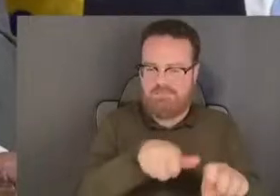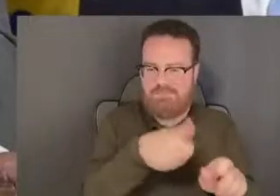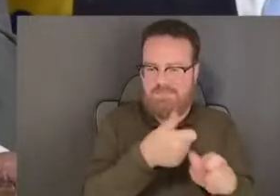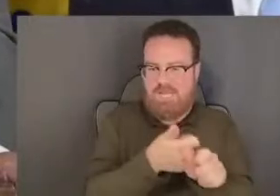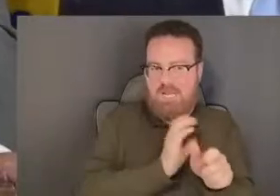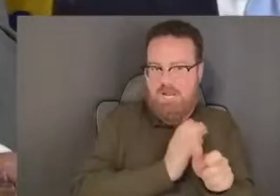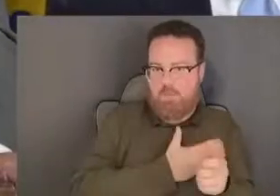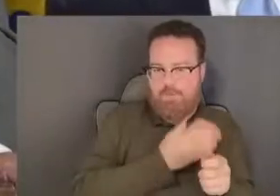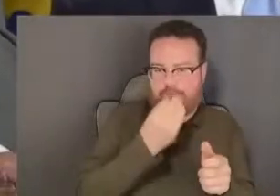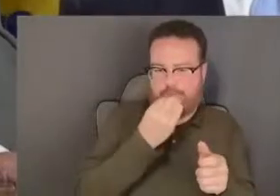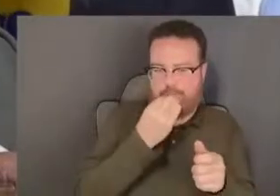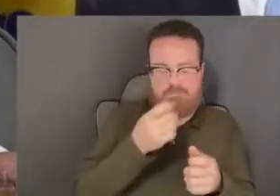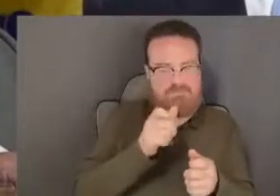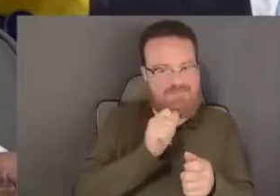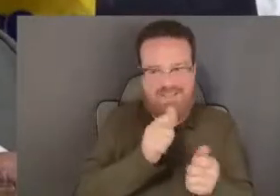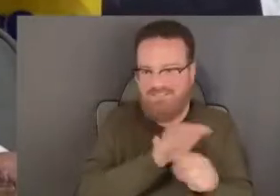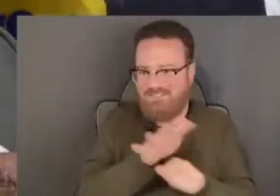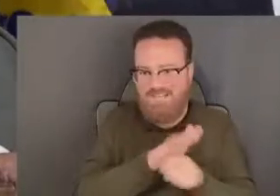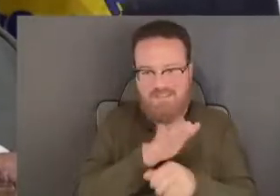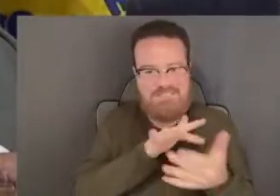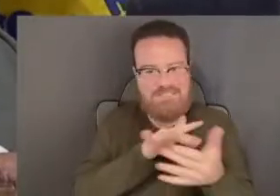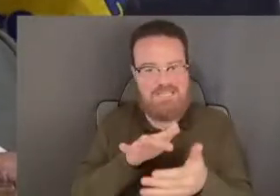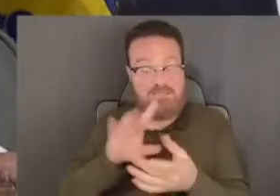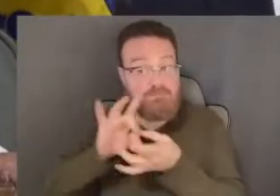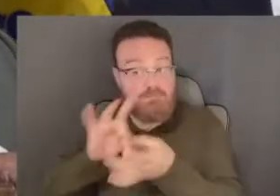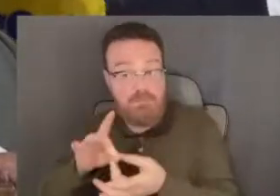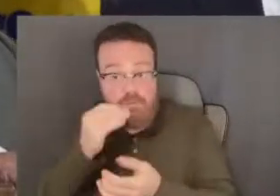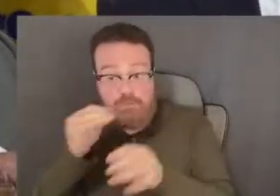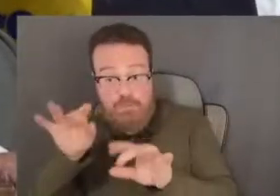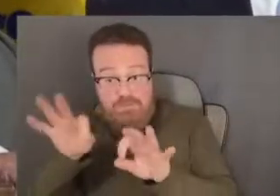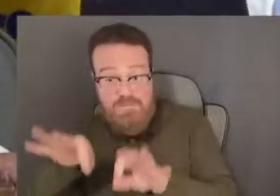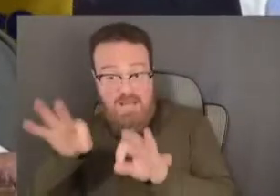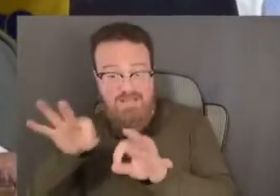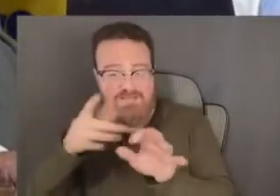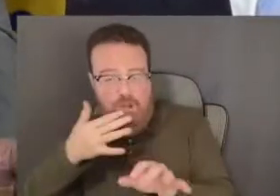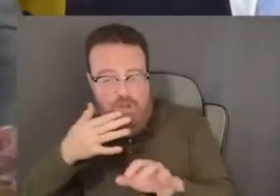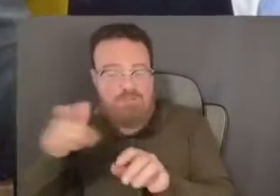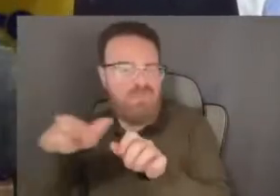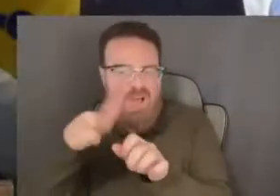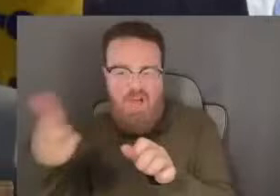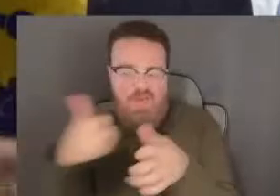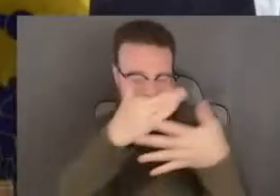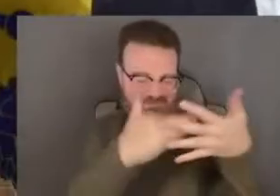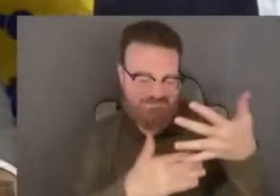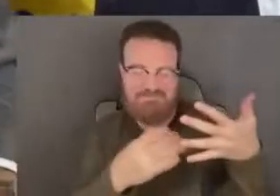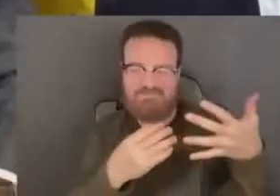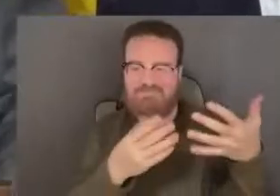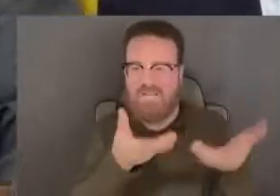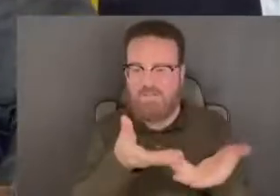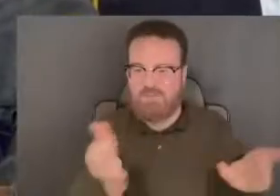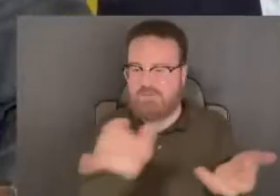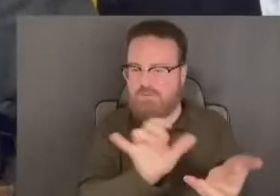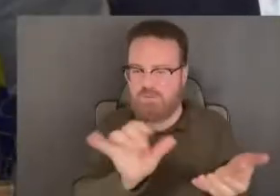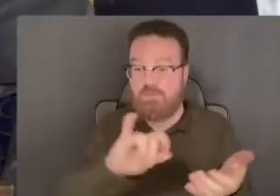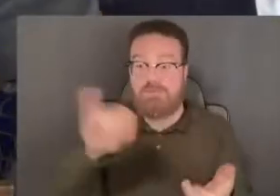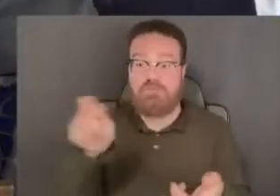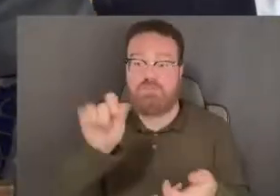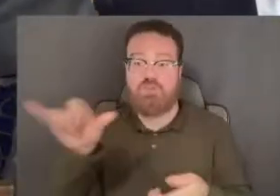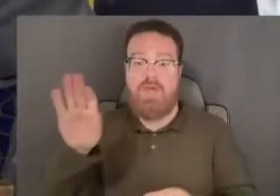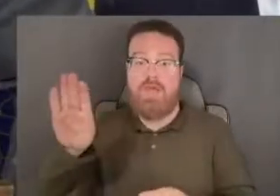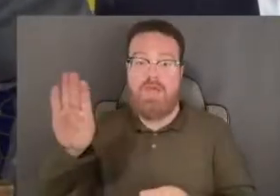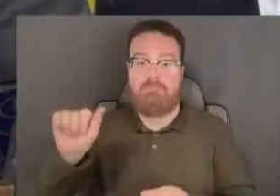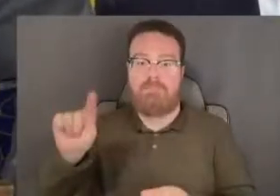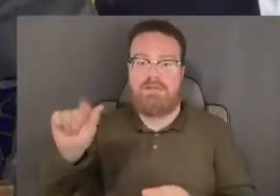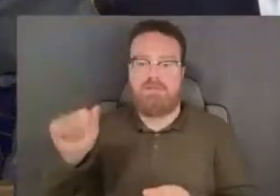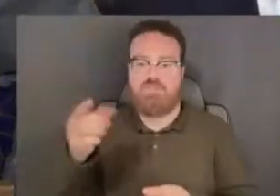dyes, and on all these other ingredients as well. And Jay Bhattacharya, who is here and who's